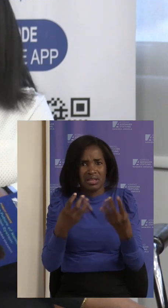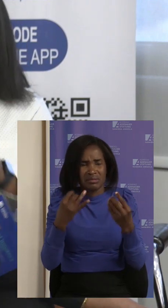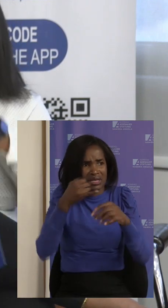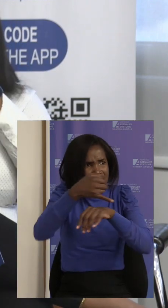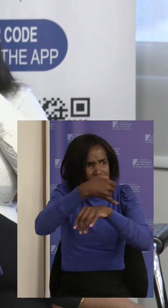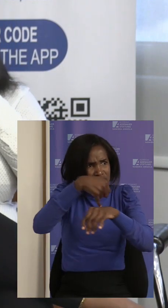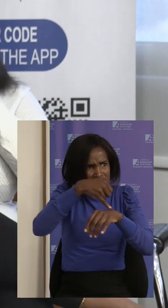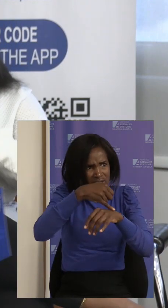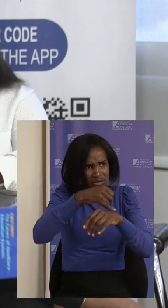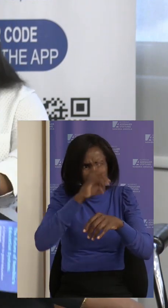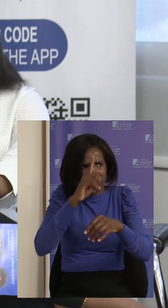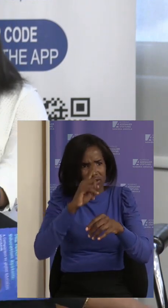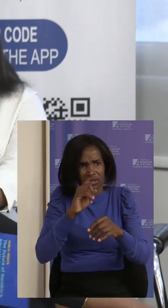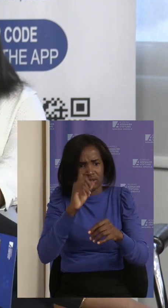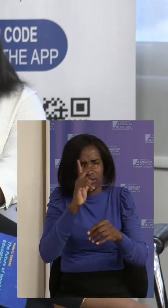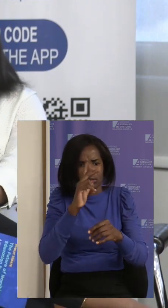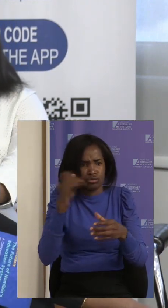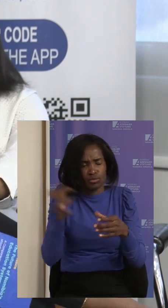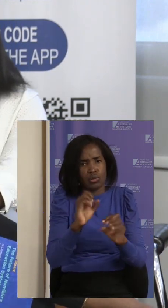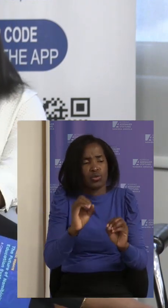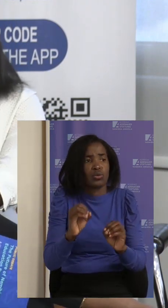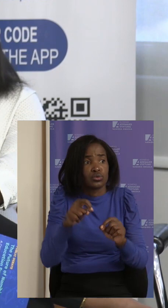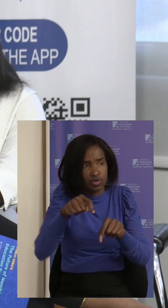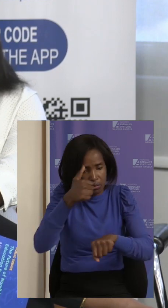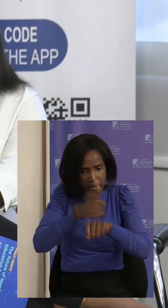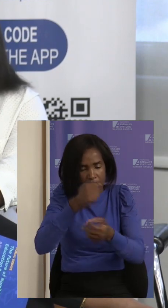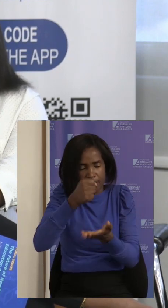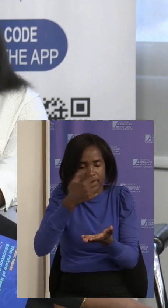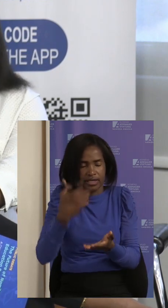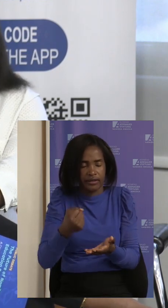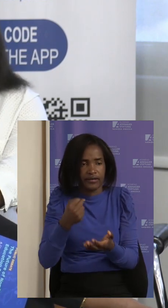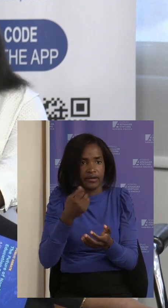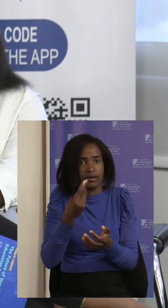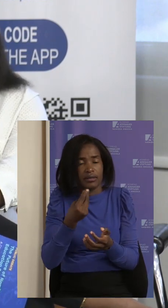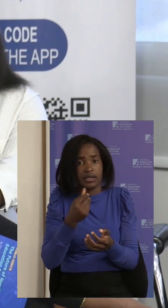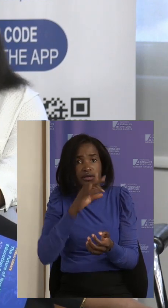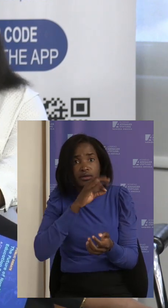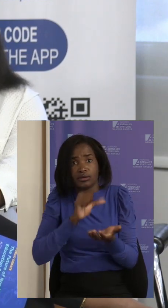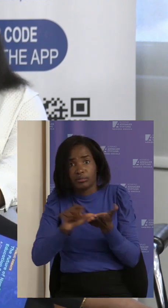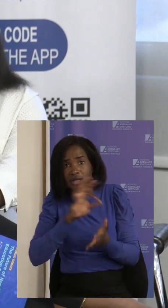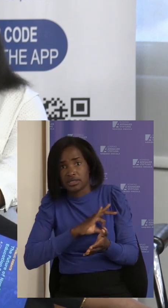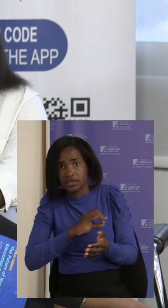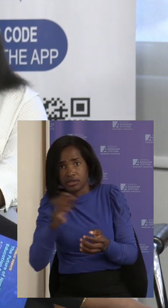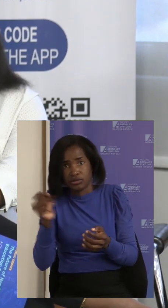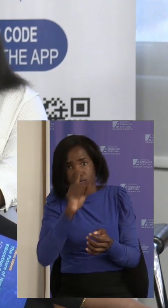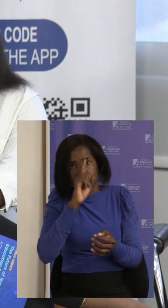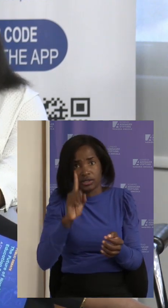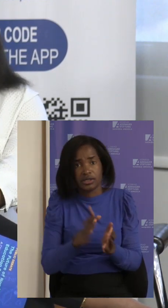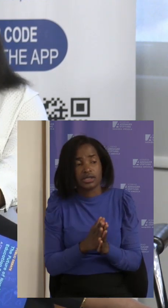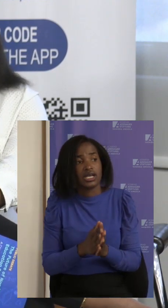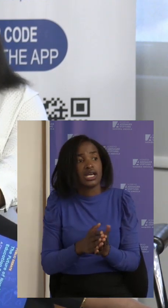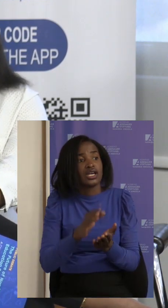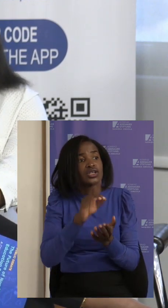sector. What we also recognize is that, in particular in education, arts and culture, in our portion of